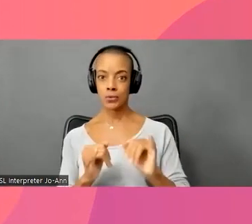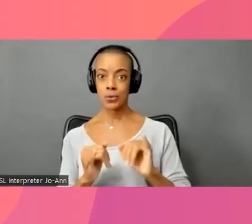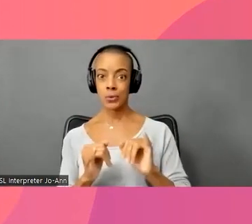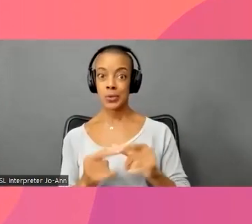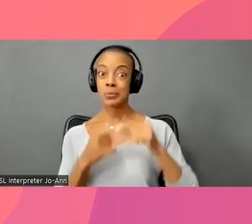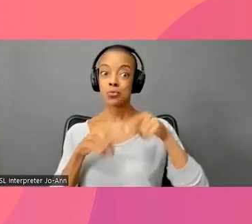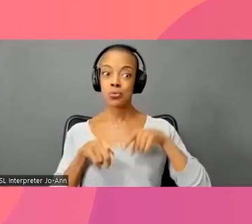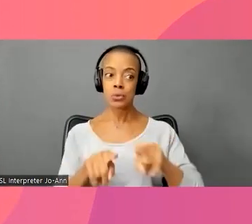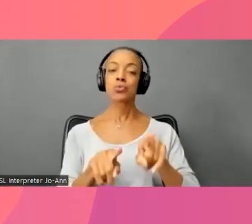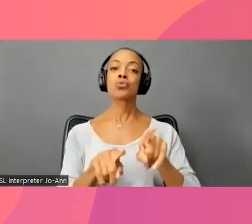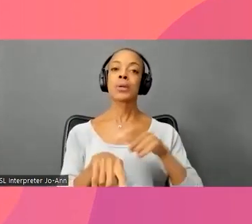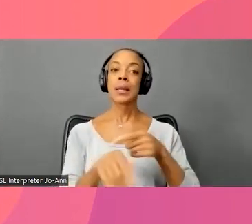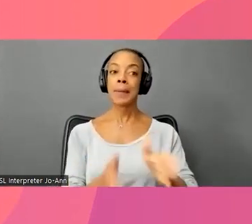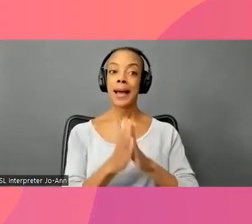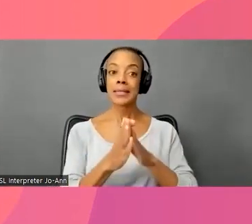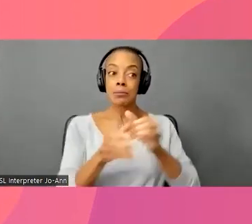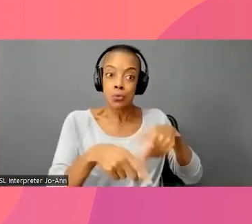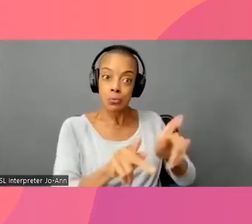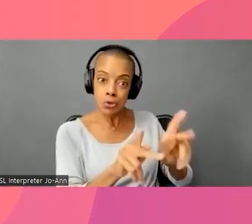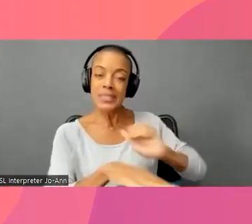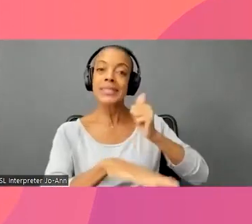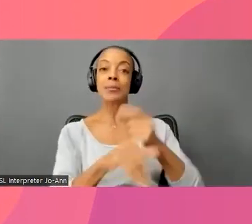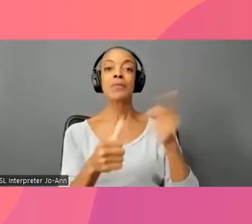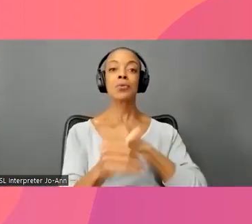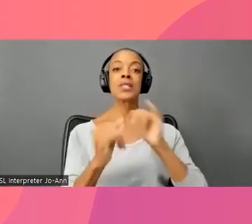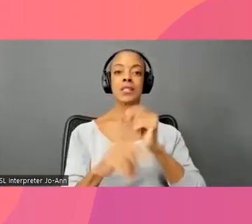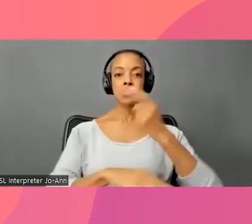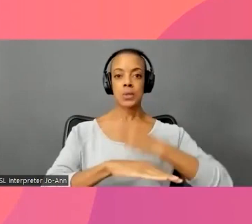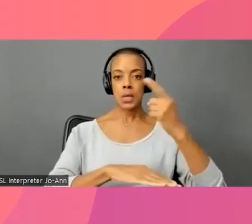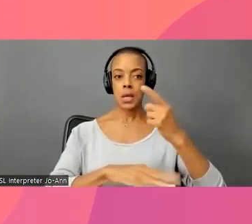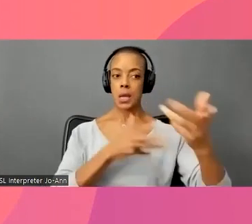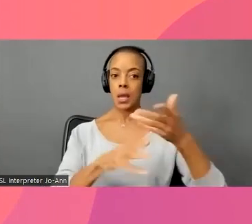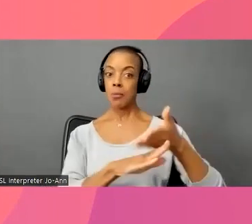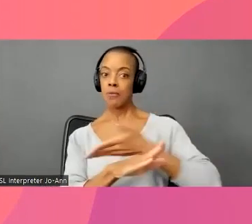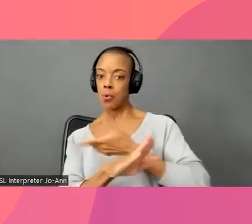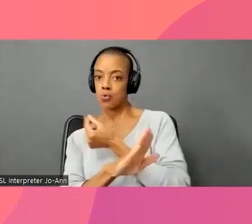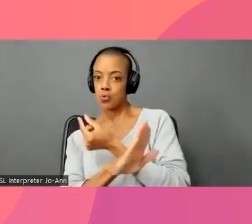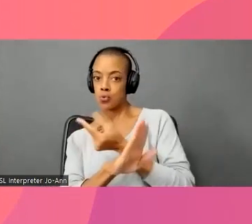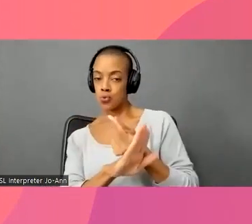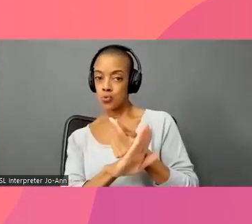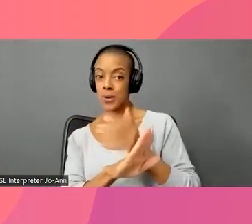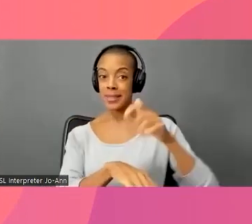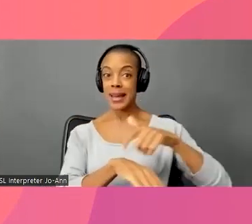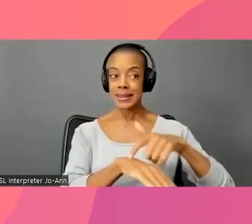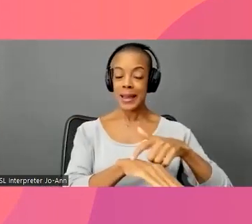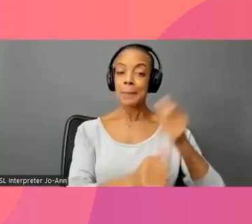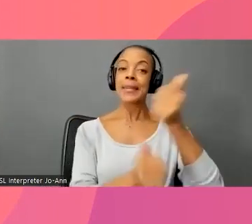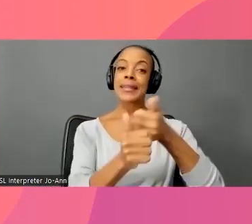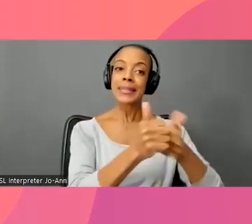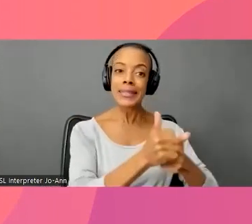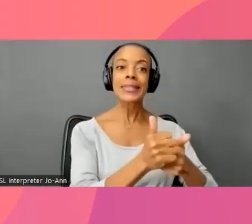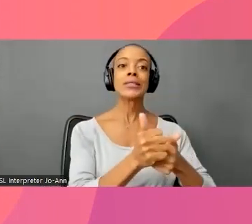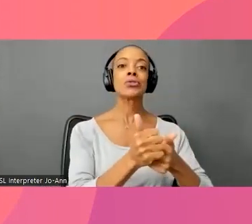obtaining consent and setting the first interview date. During this time, each of the participants were called and I